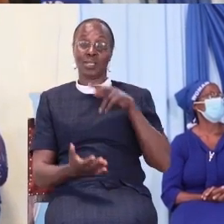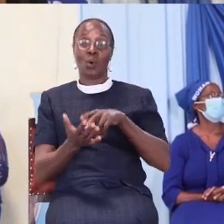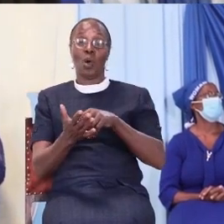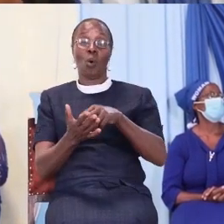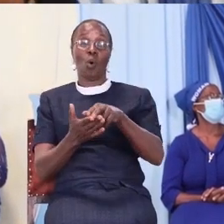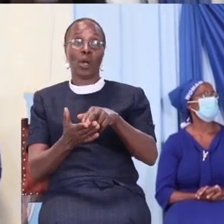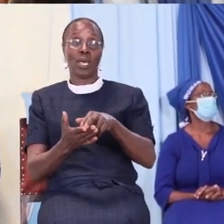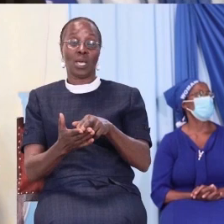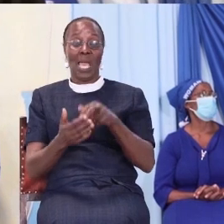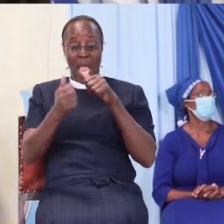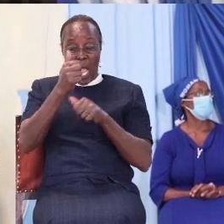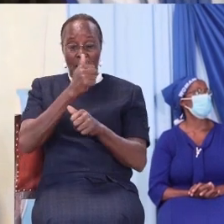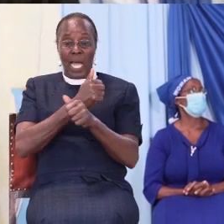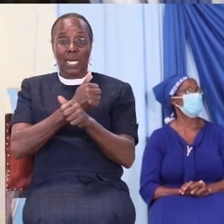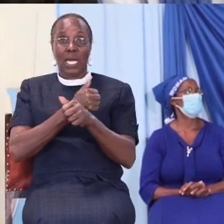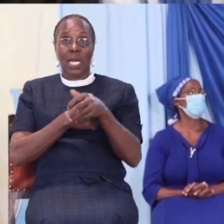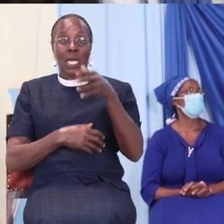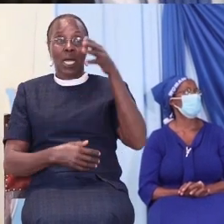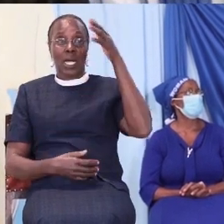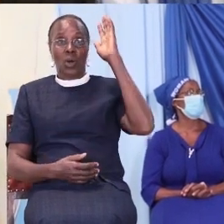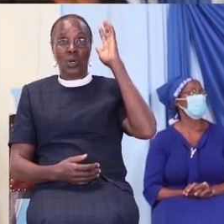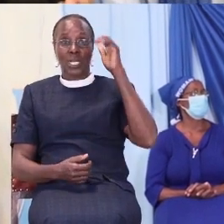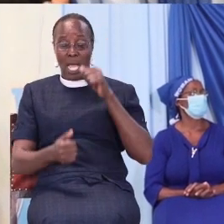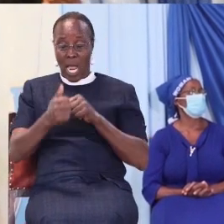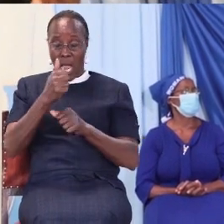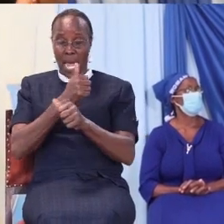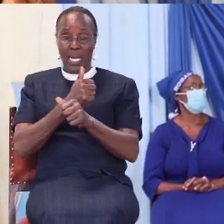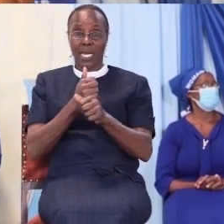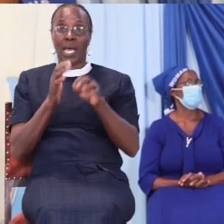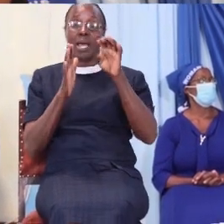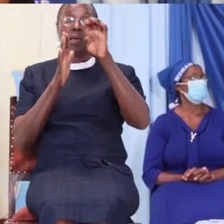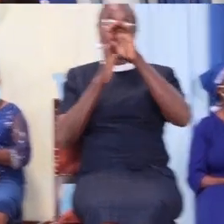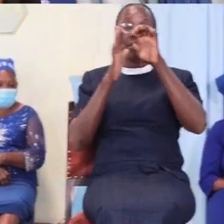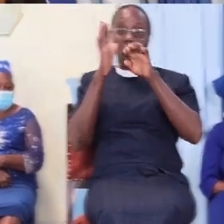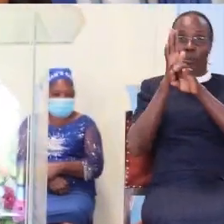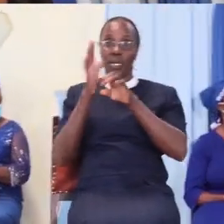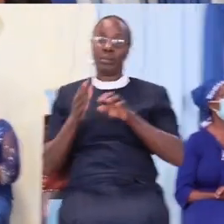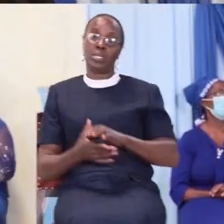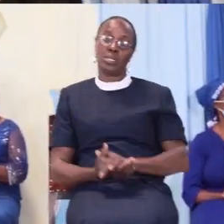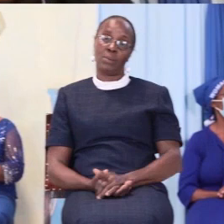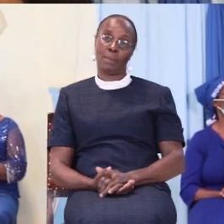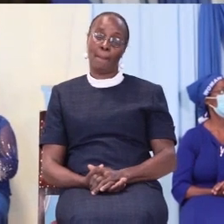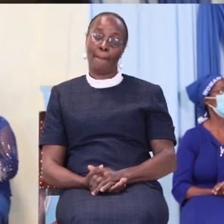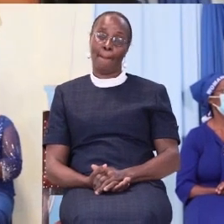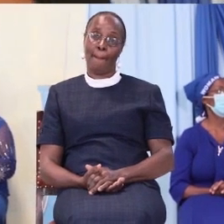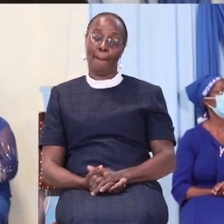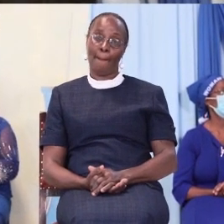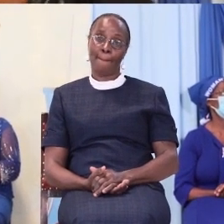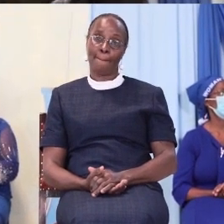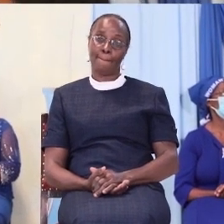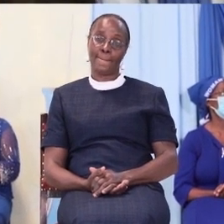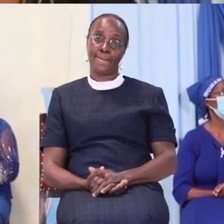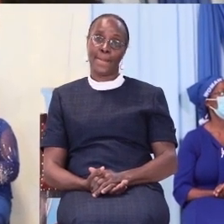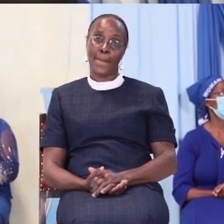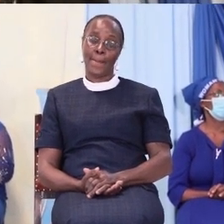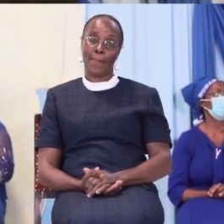goodwill of the covenant. And I want to remind all of us today that walking under